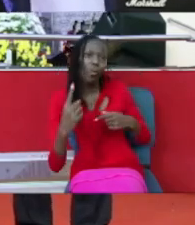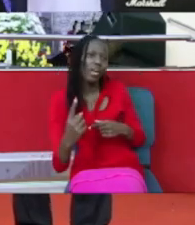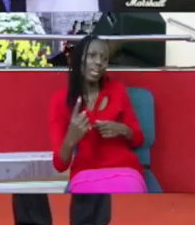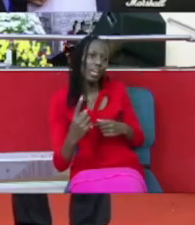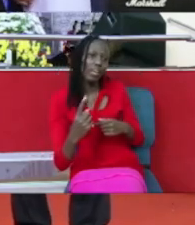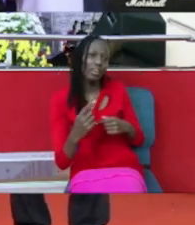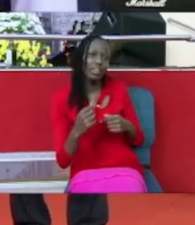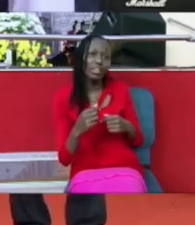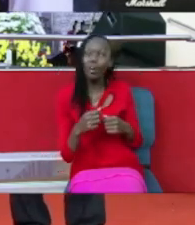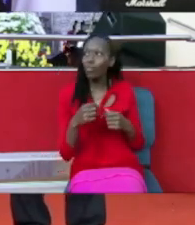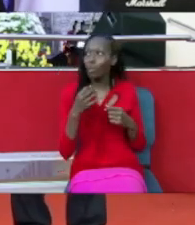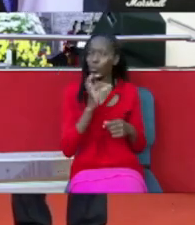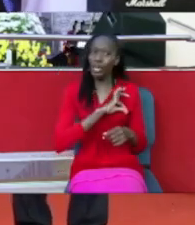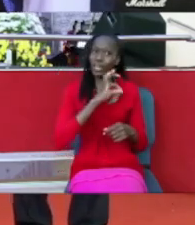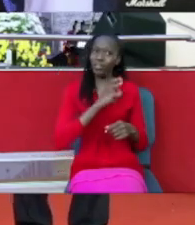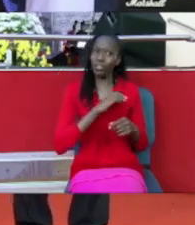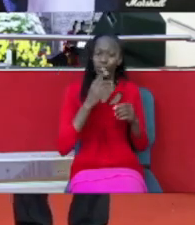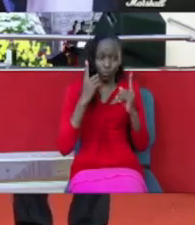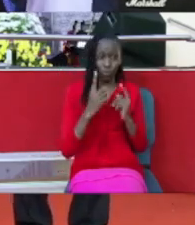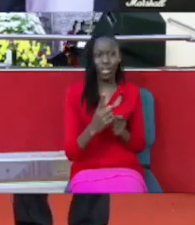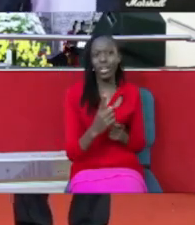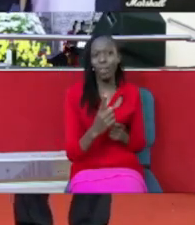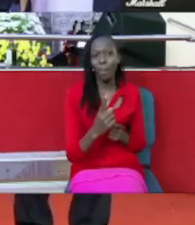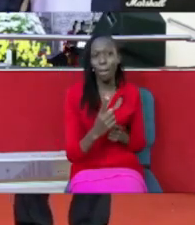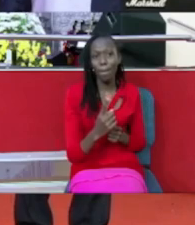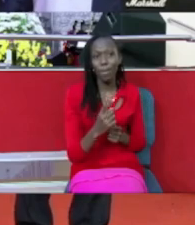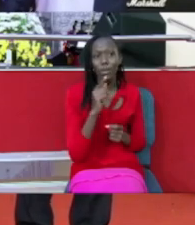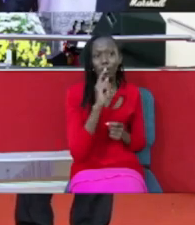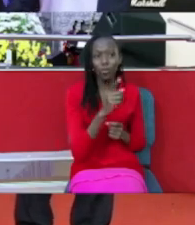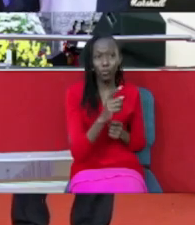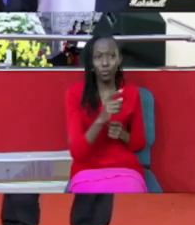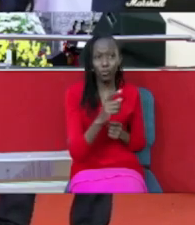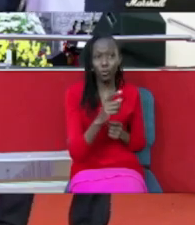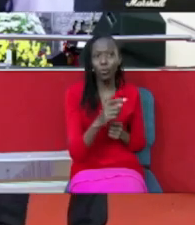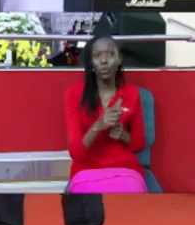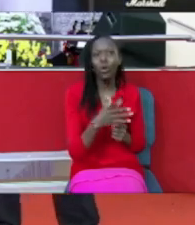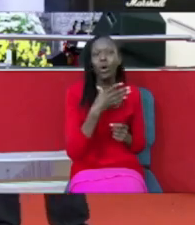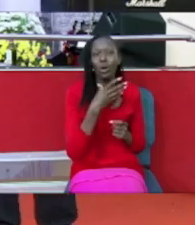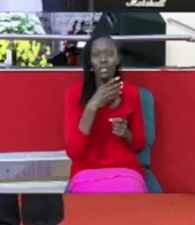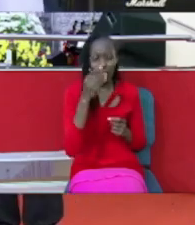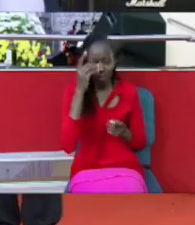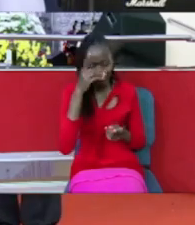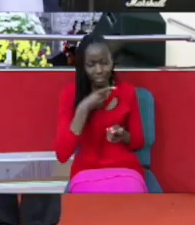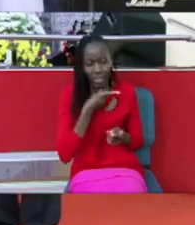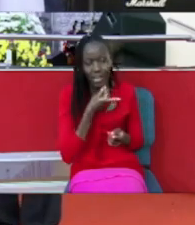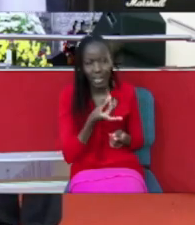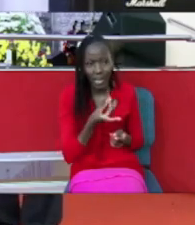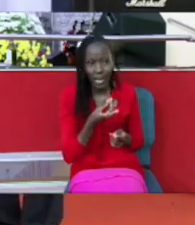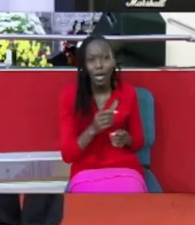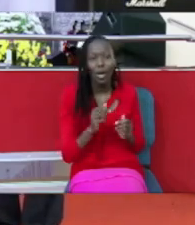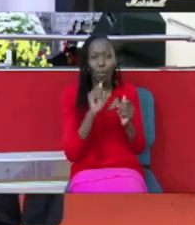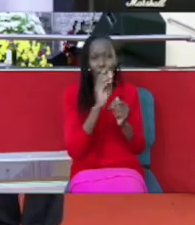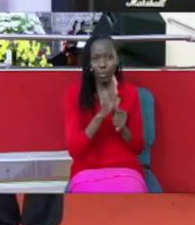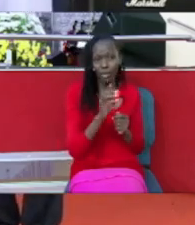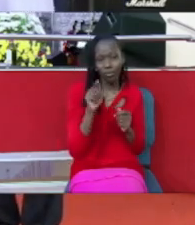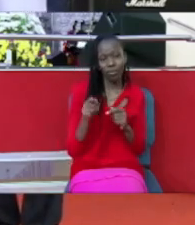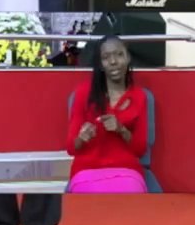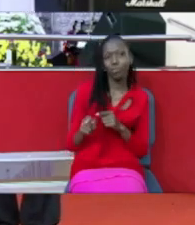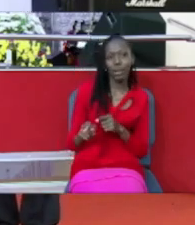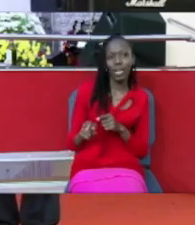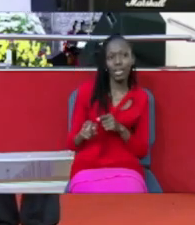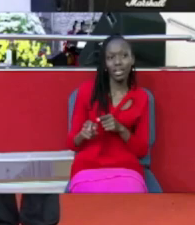the fortunate one. You purpose, I am that one. Kusudi kwamba wewe ni huyo